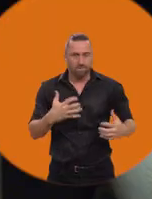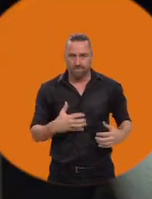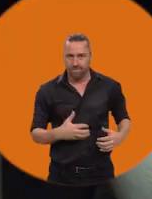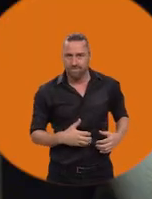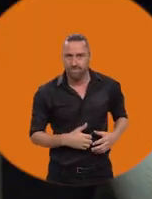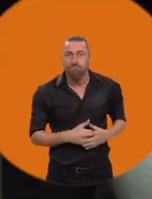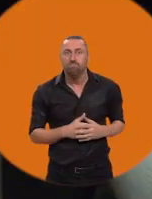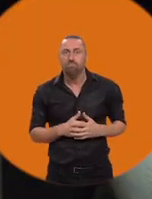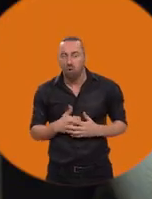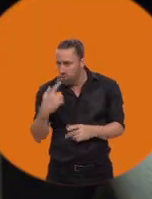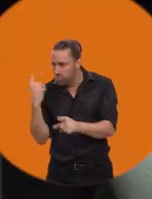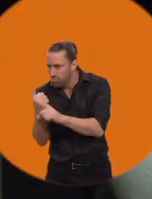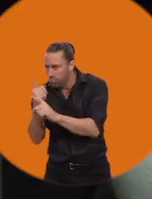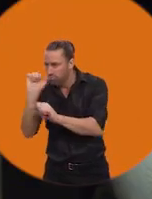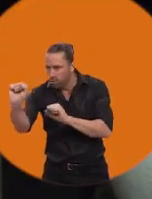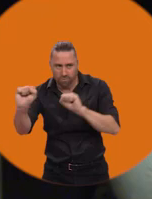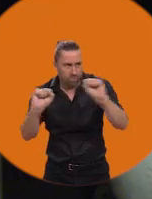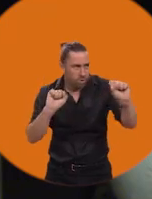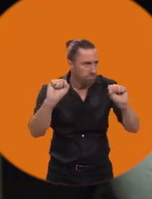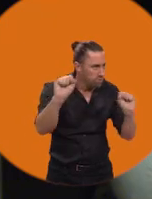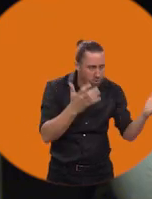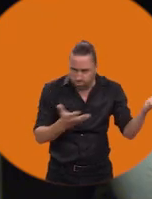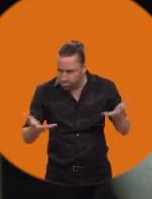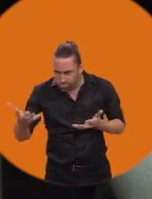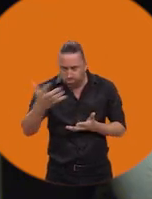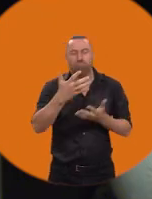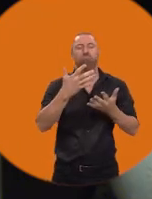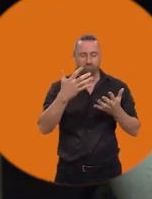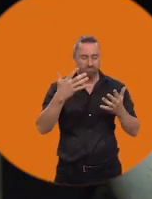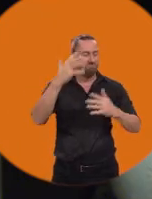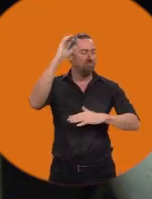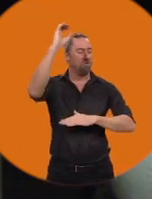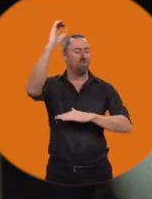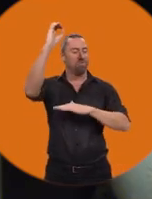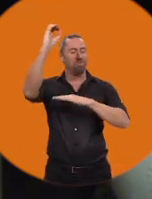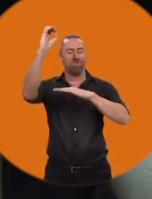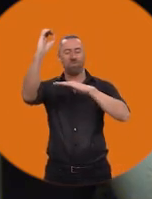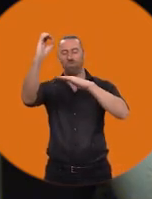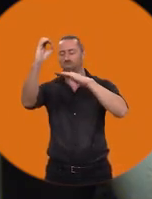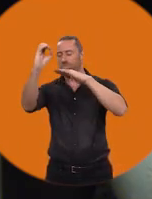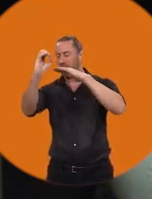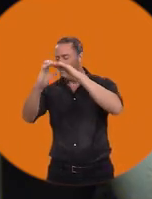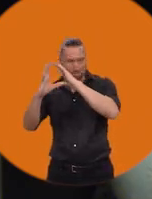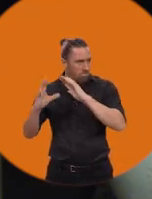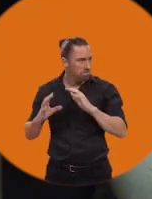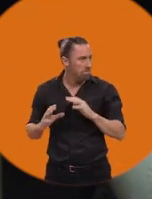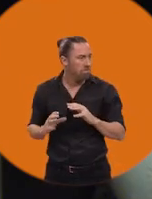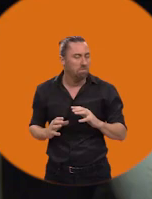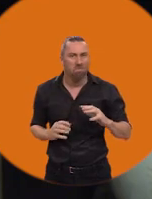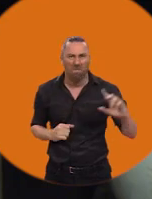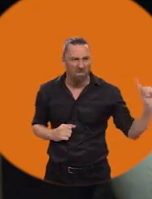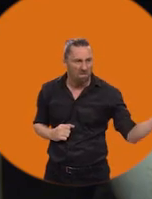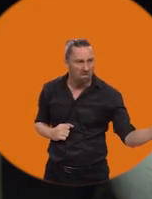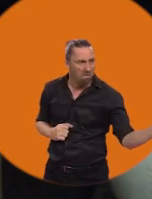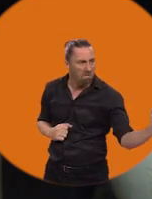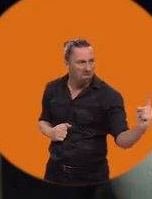After the animals had all had their say and the sun went to bed on that 7th day, the most unique creature of both